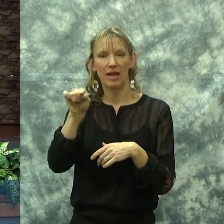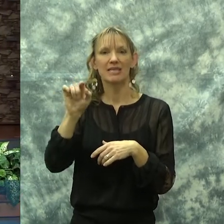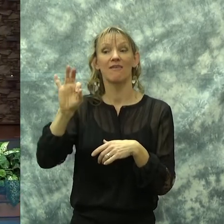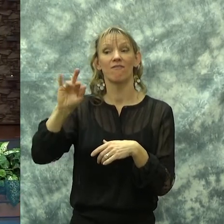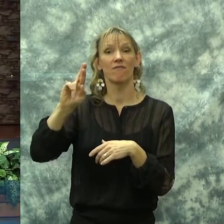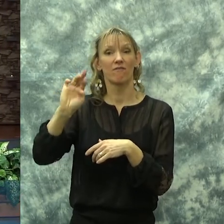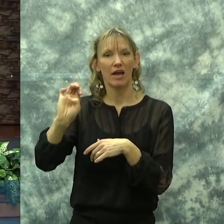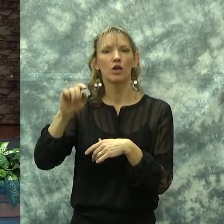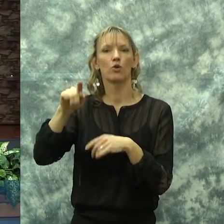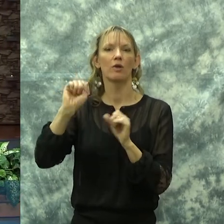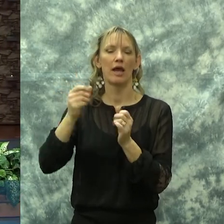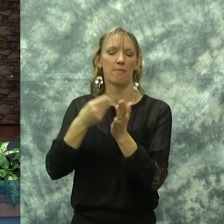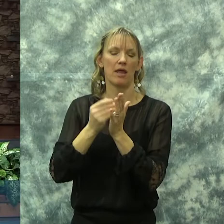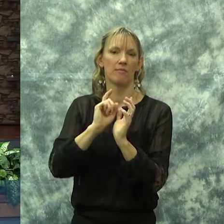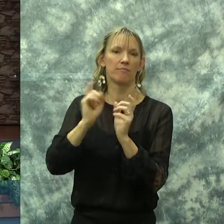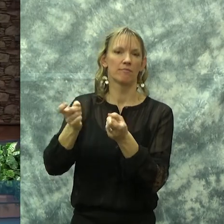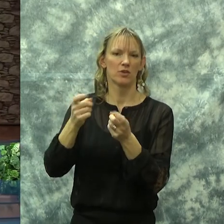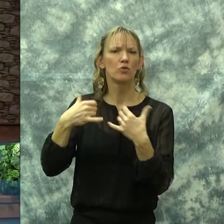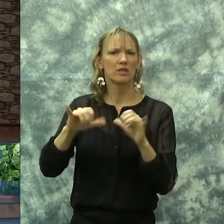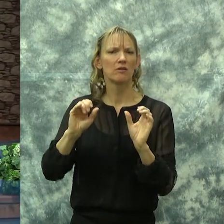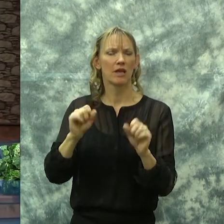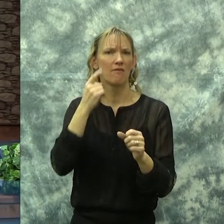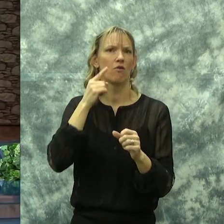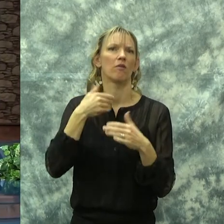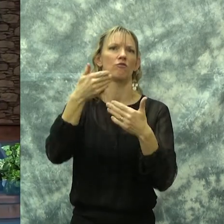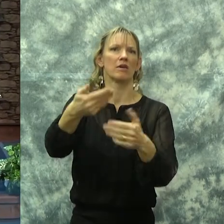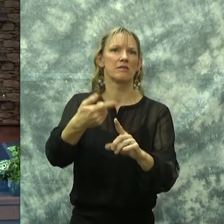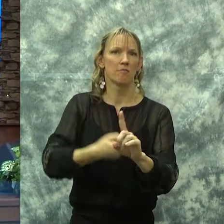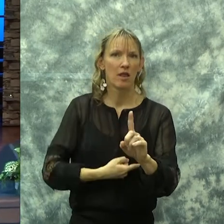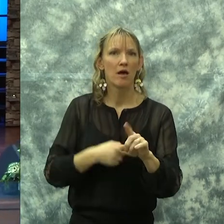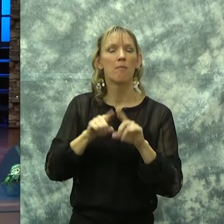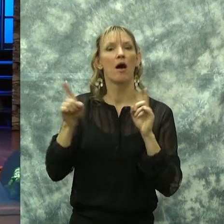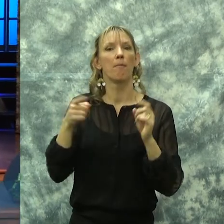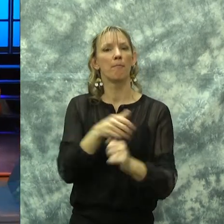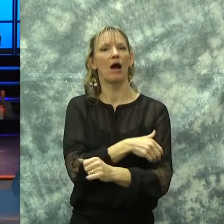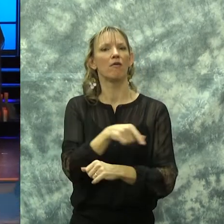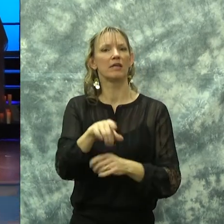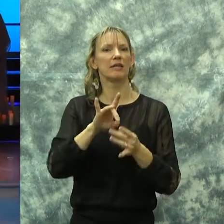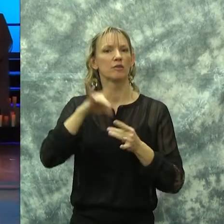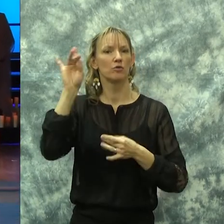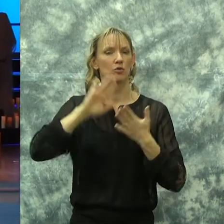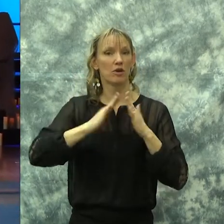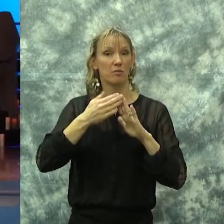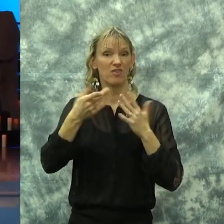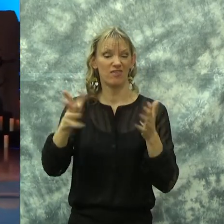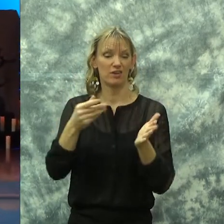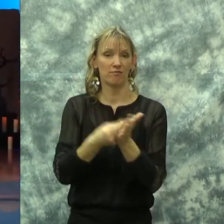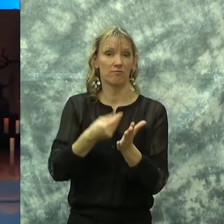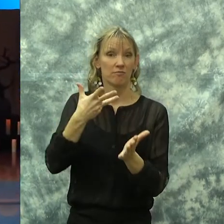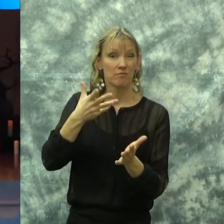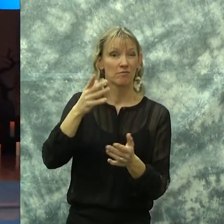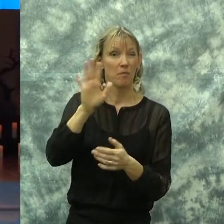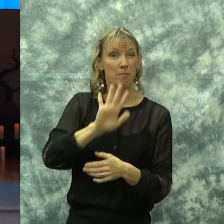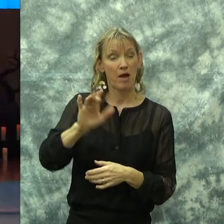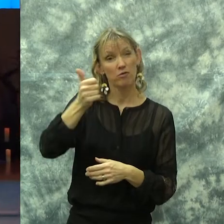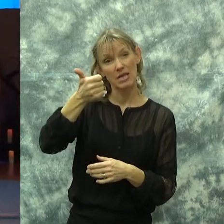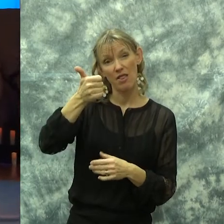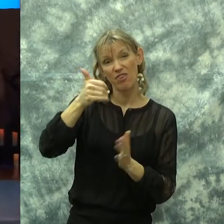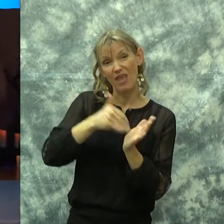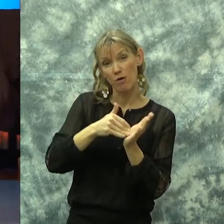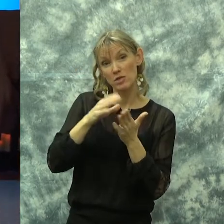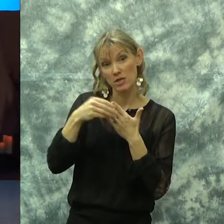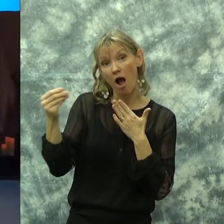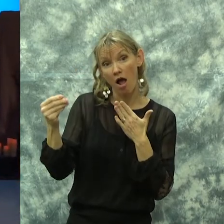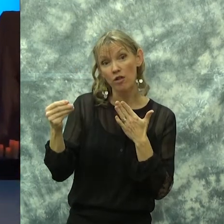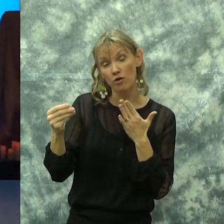put fire, you could give a donation. You still can for the rest of the month. But the power of the spiritual community, you know that you've raised almost $10,000 to go and